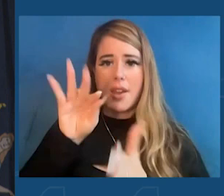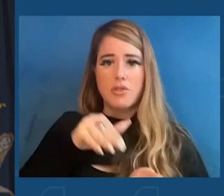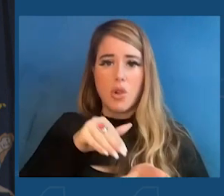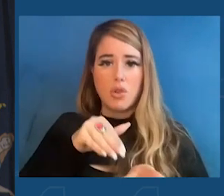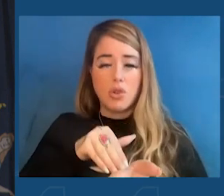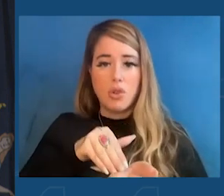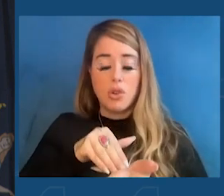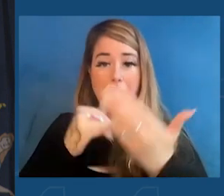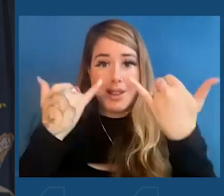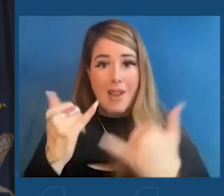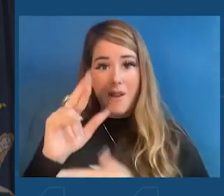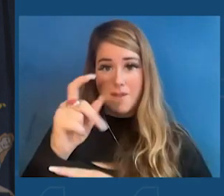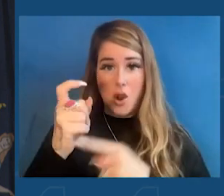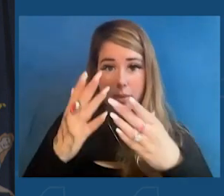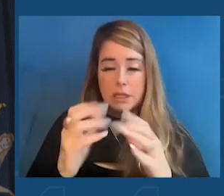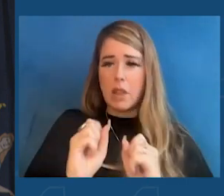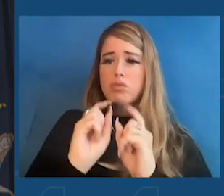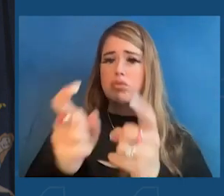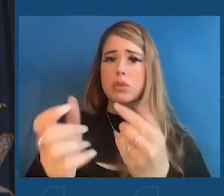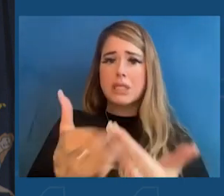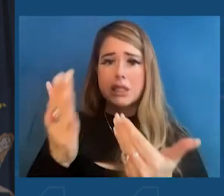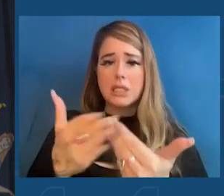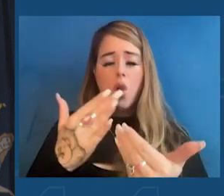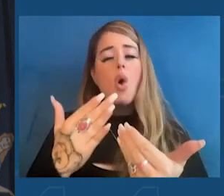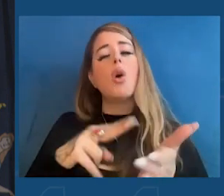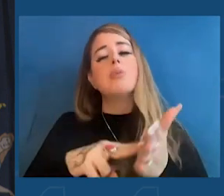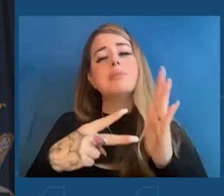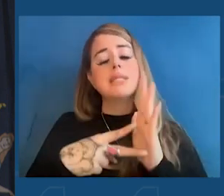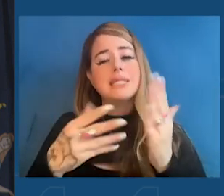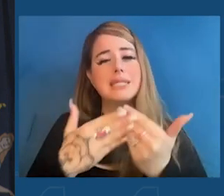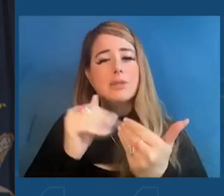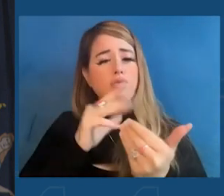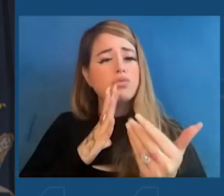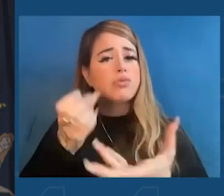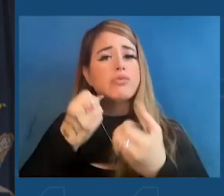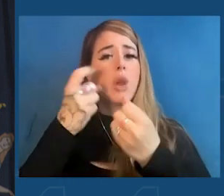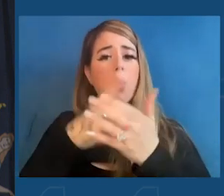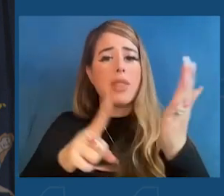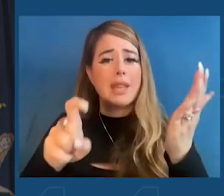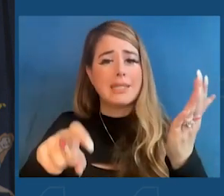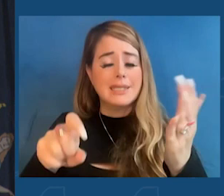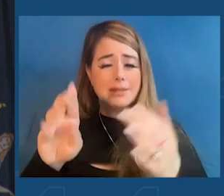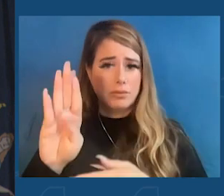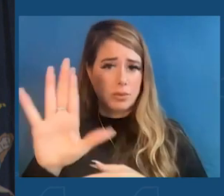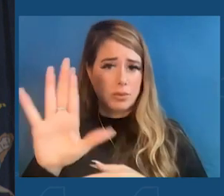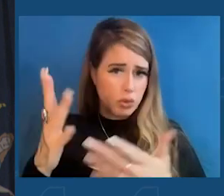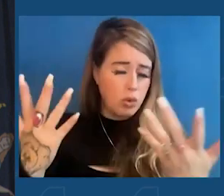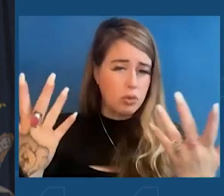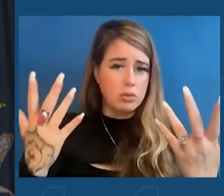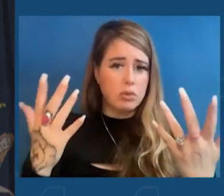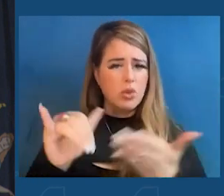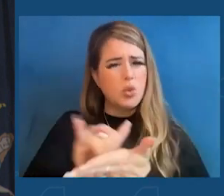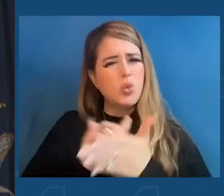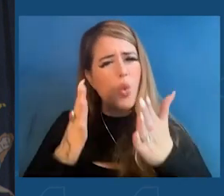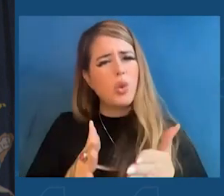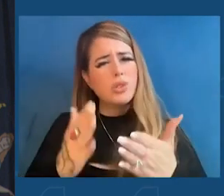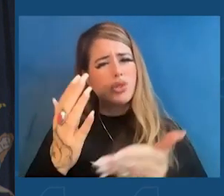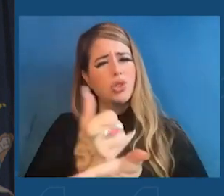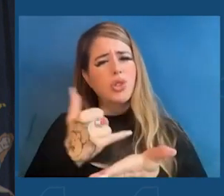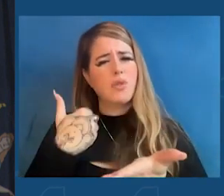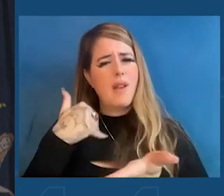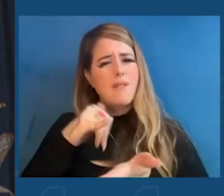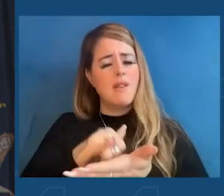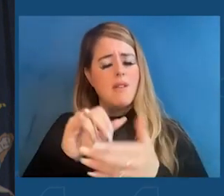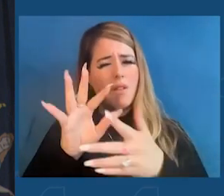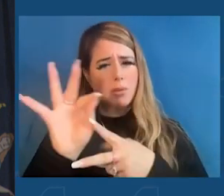ensure that there is more safe and easy ways to access the contraceptives New Yorkers deserve to have at their disposal. But here